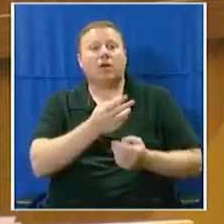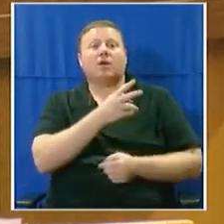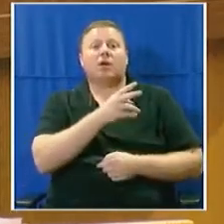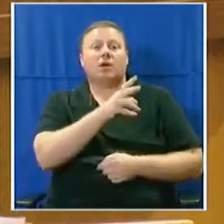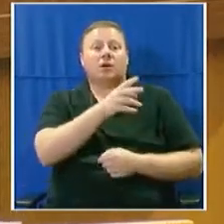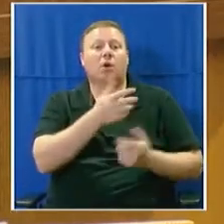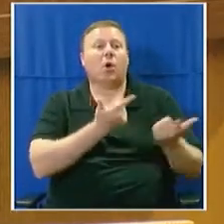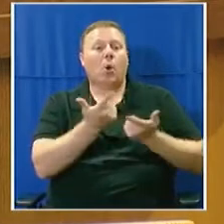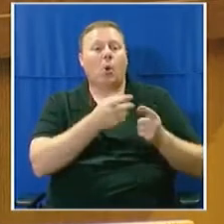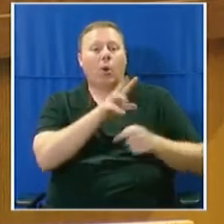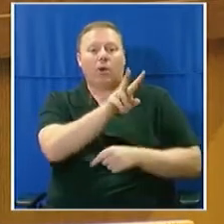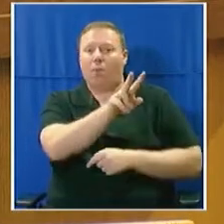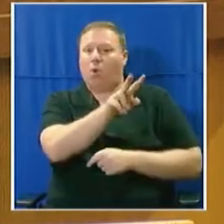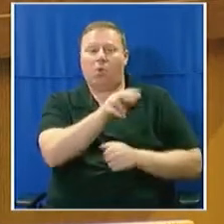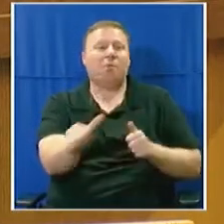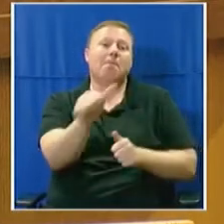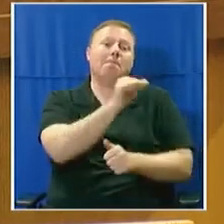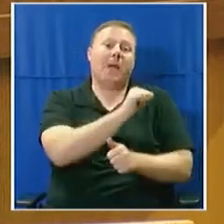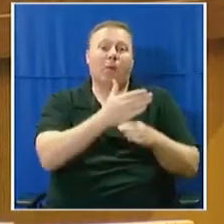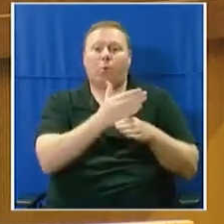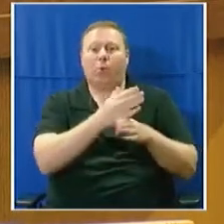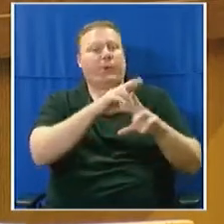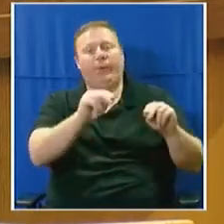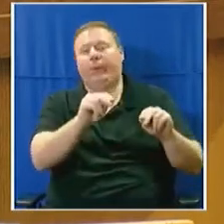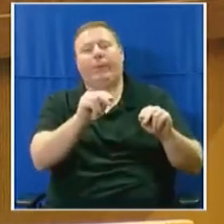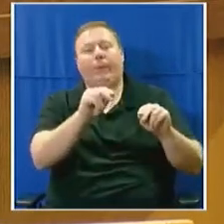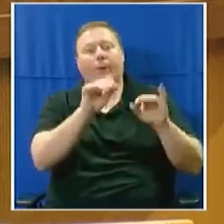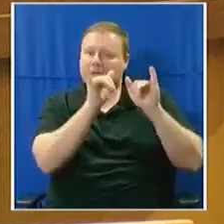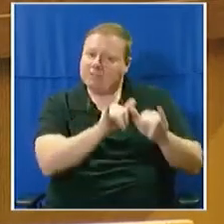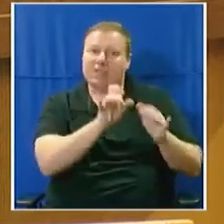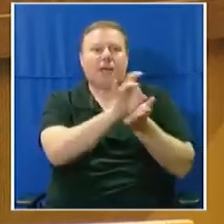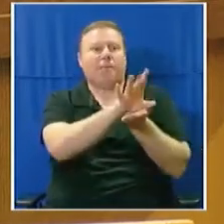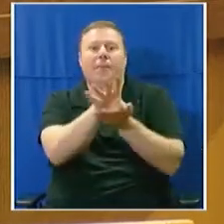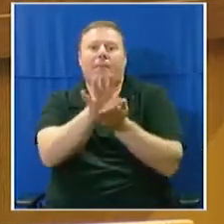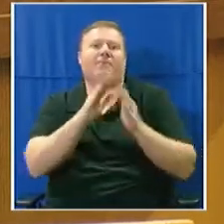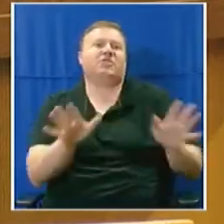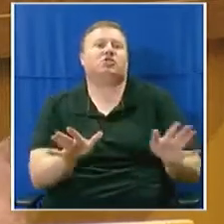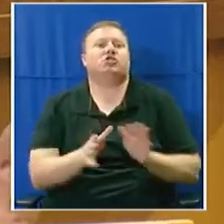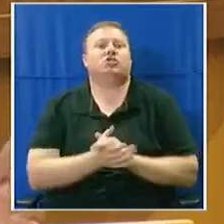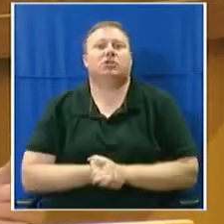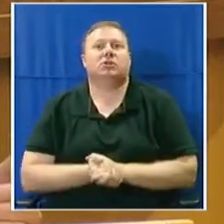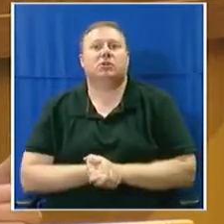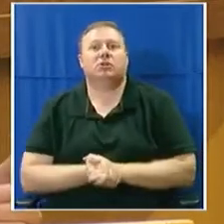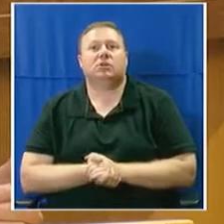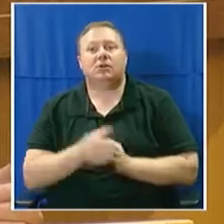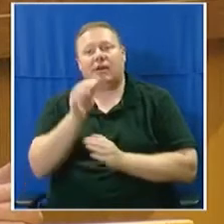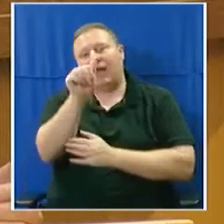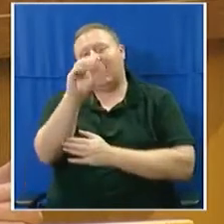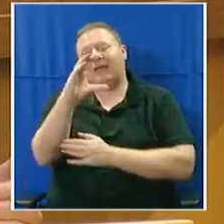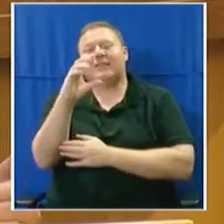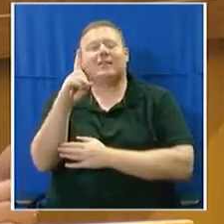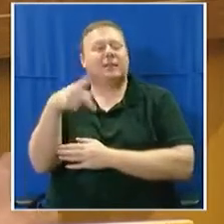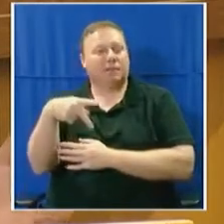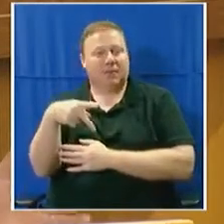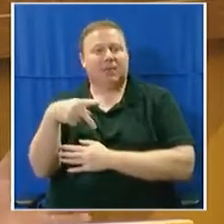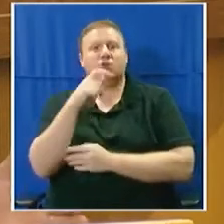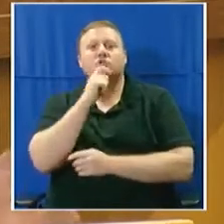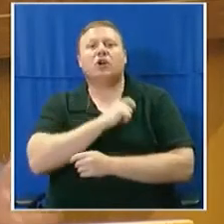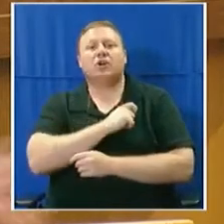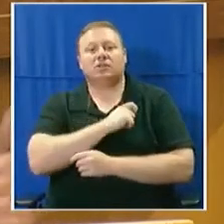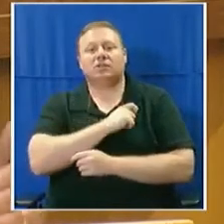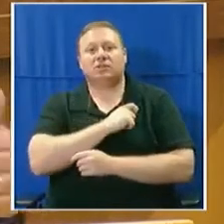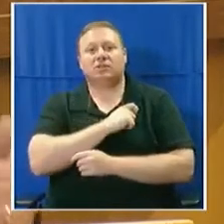to office. And that basically should be the end of the story. And the ACDP trusts that the